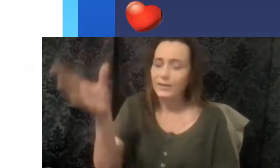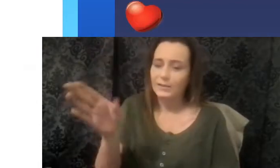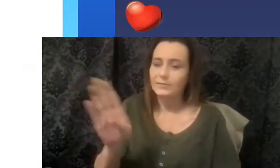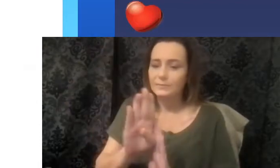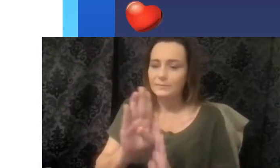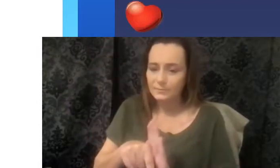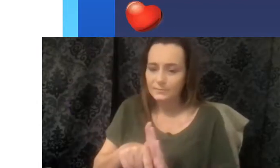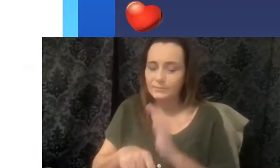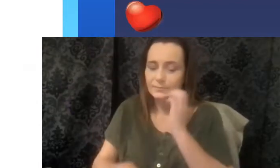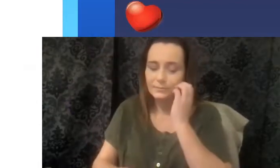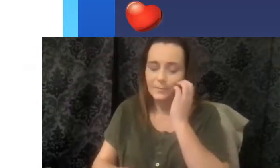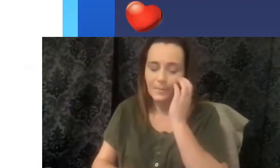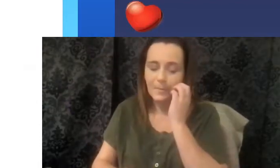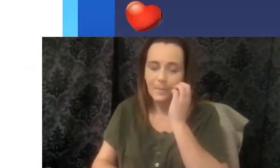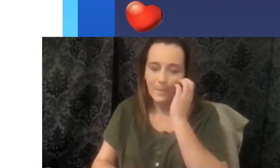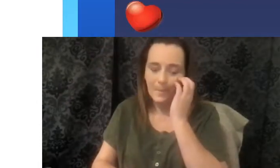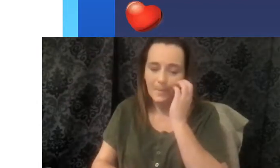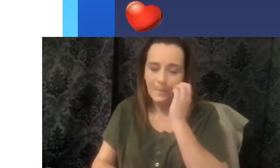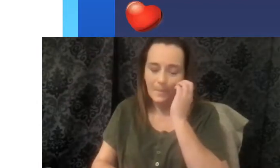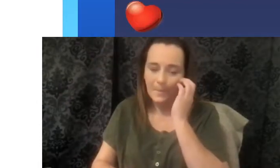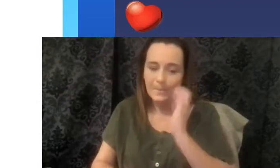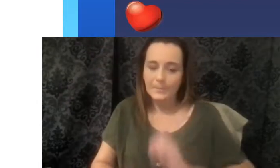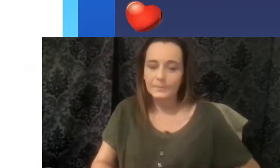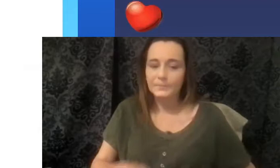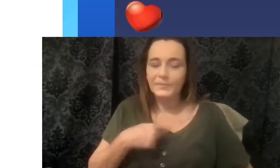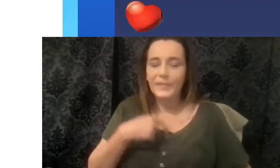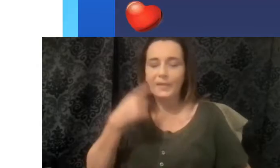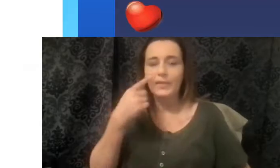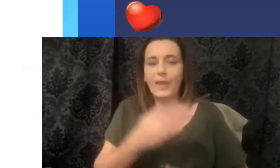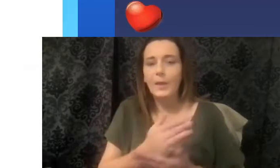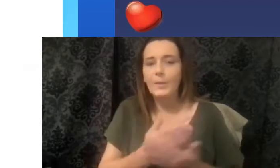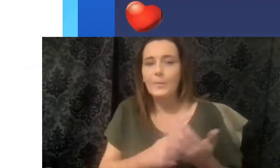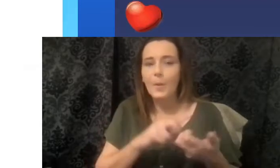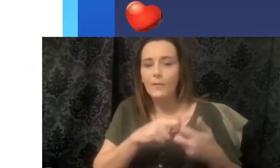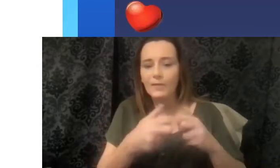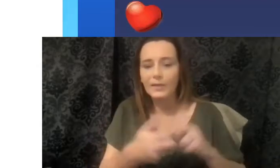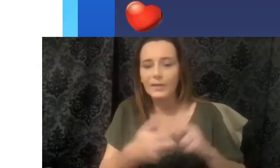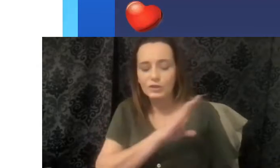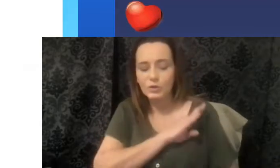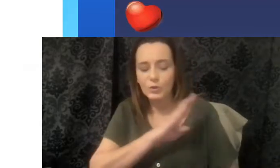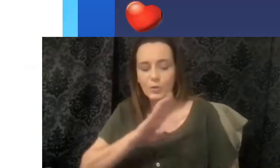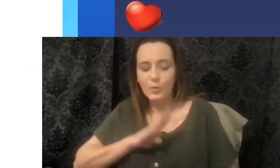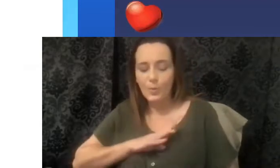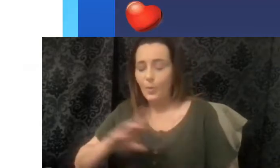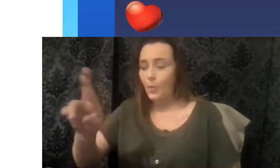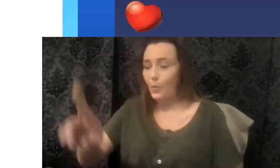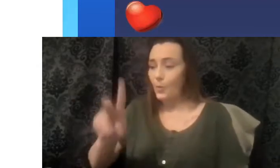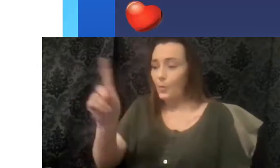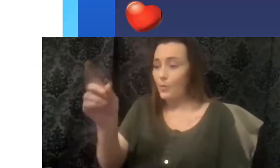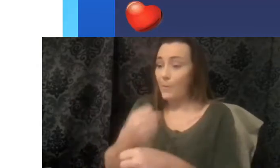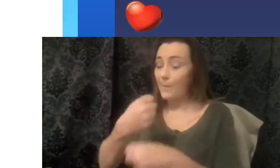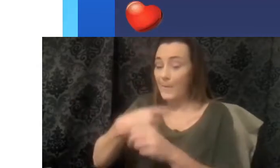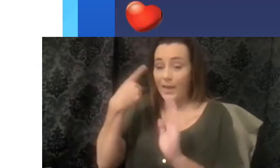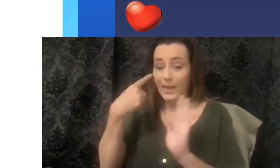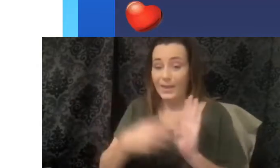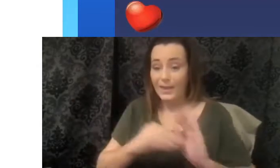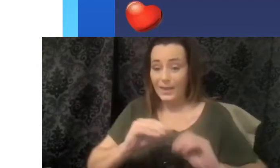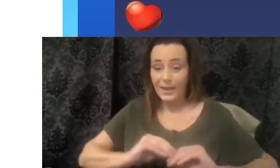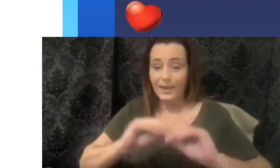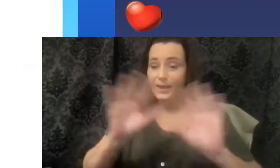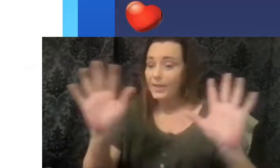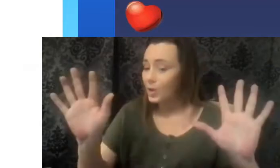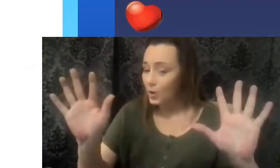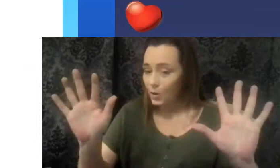And so I think part of the issue and the board and the delegates have made that clear. It's not so